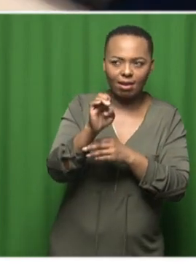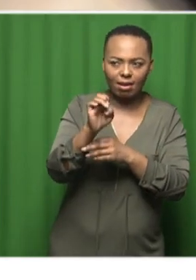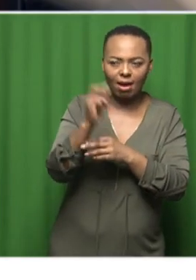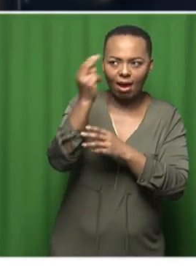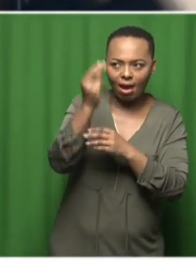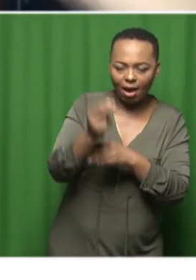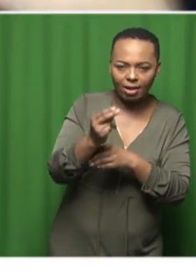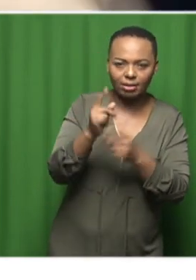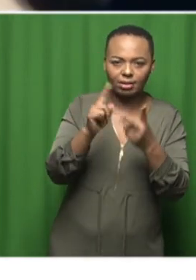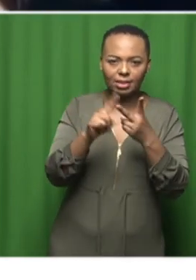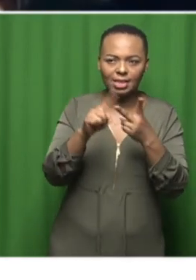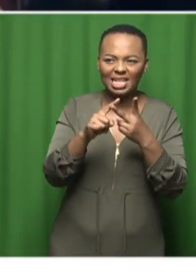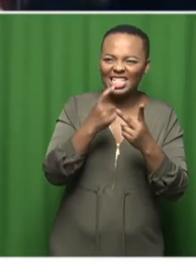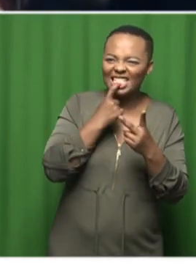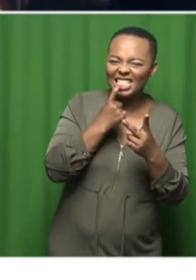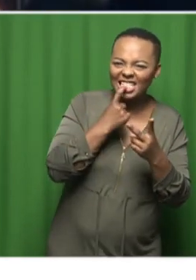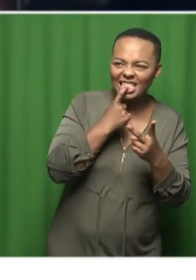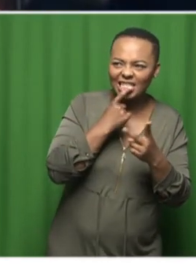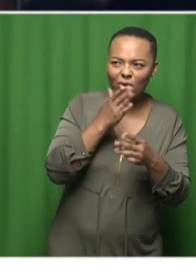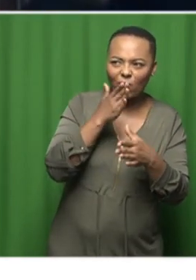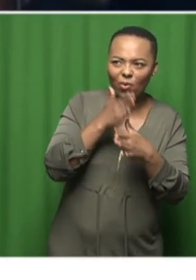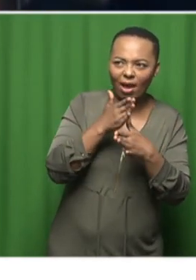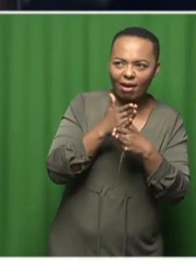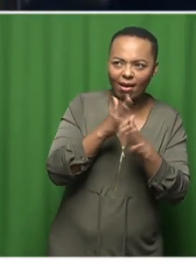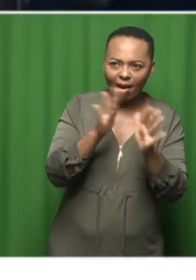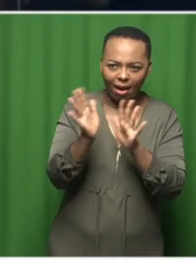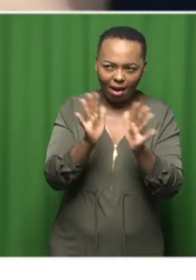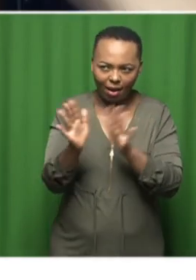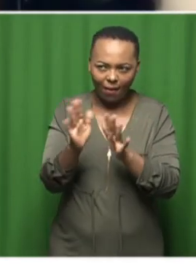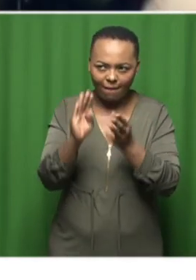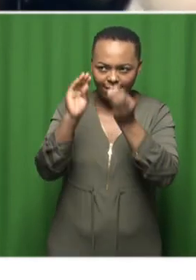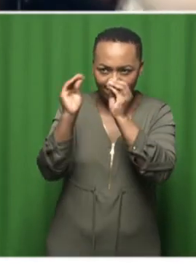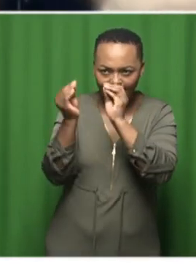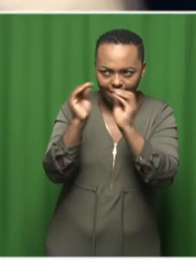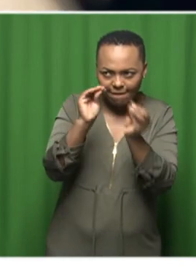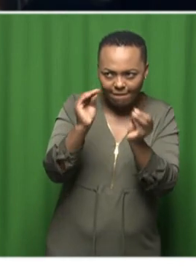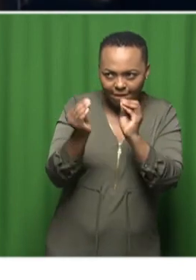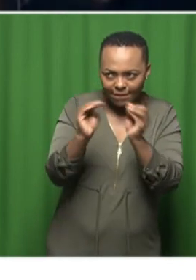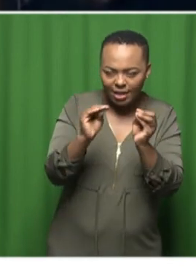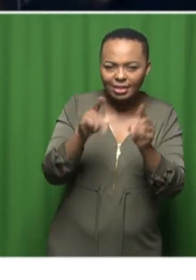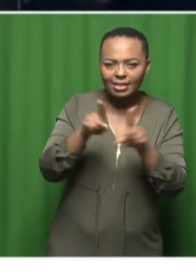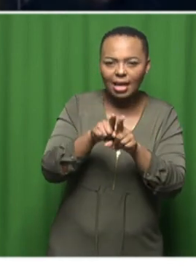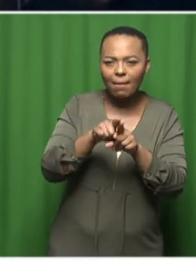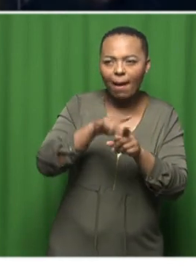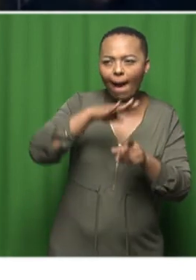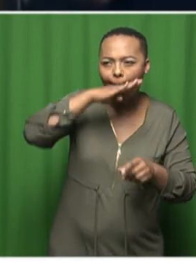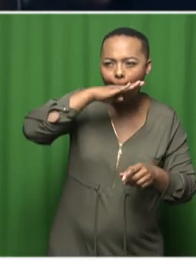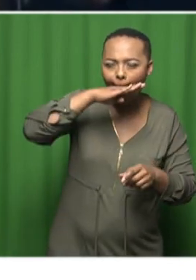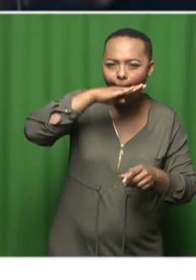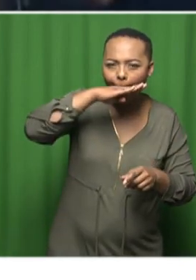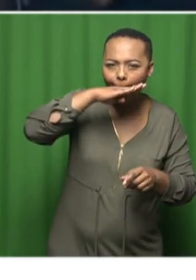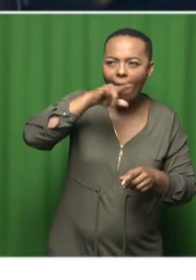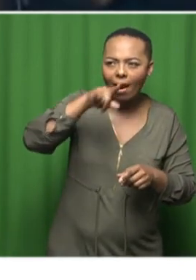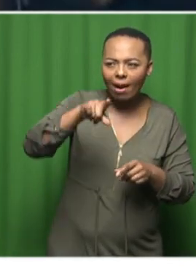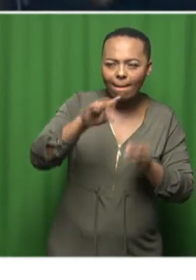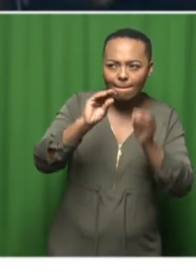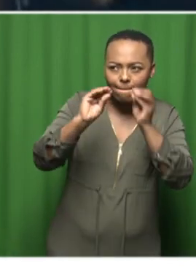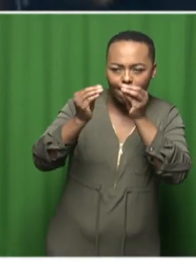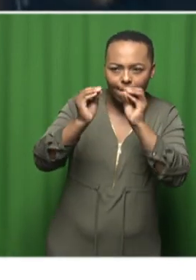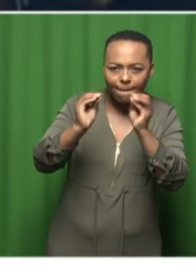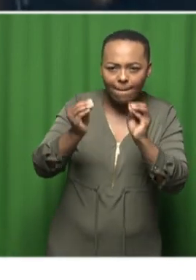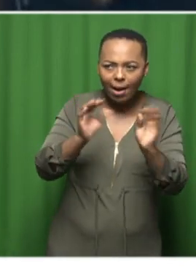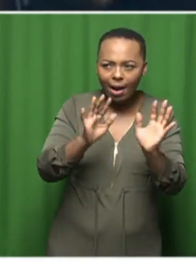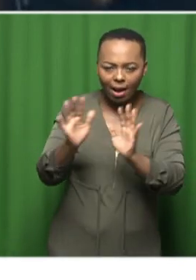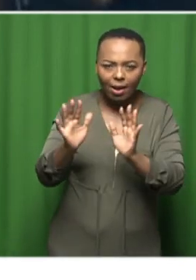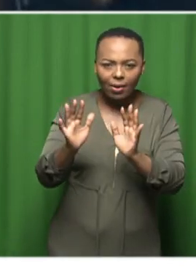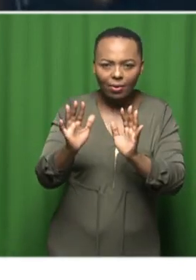work, through steel work. And naturally, it just led to where we are now, which is it's an evolving journey.